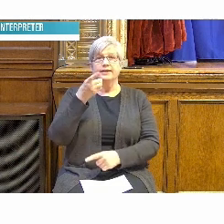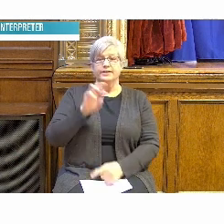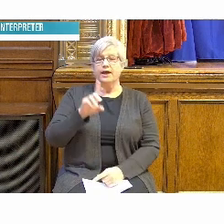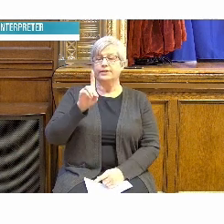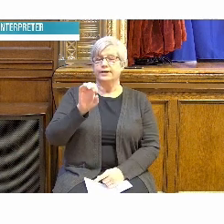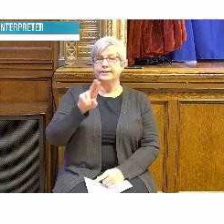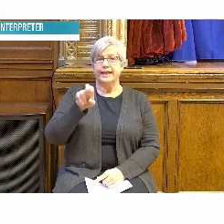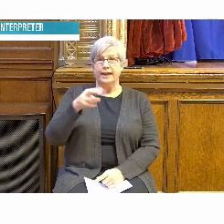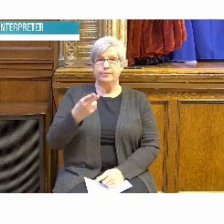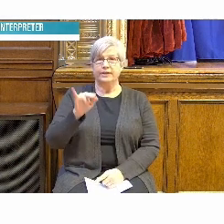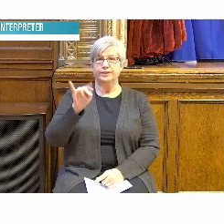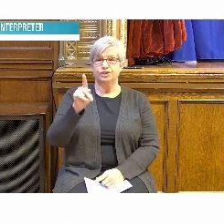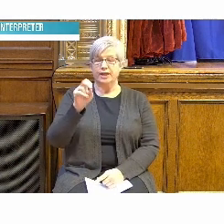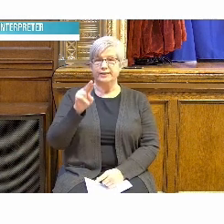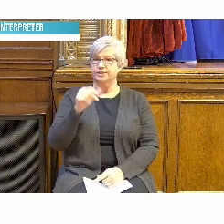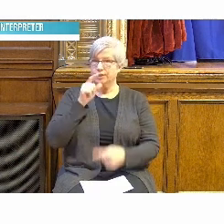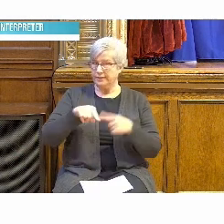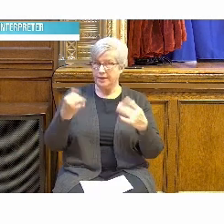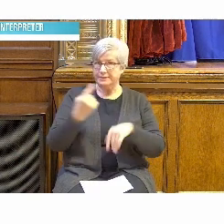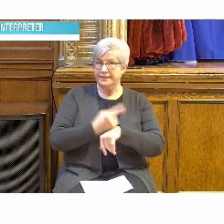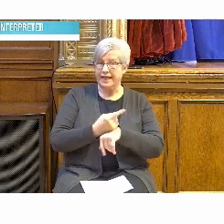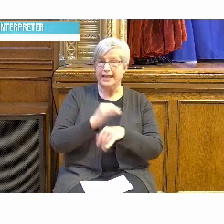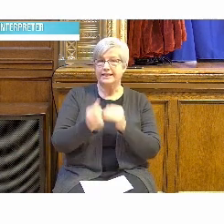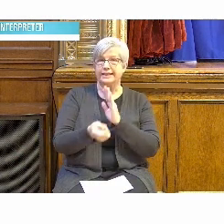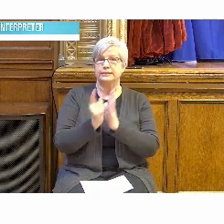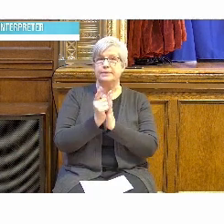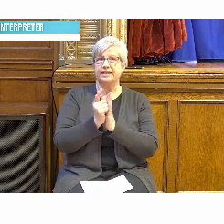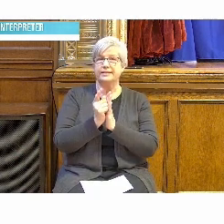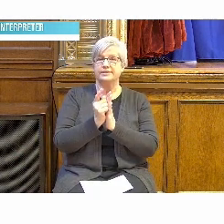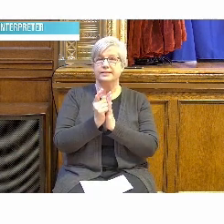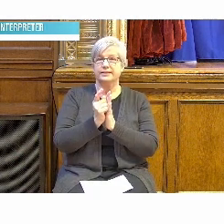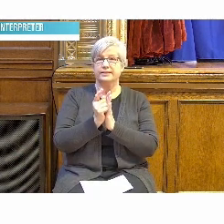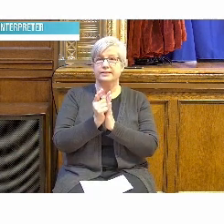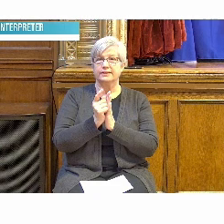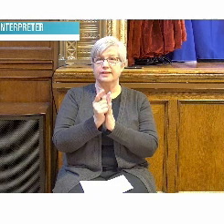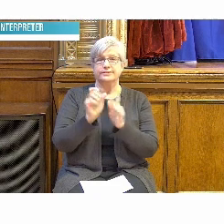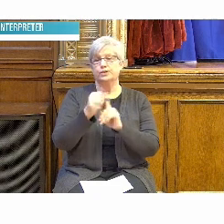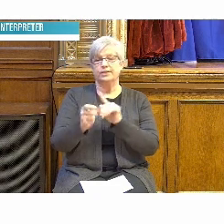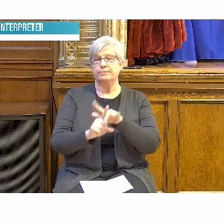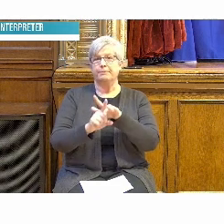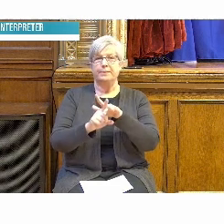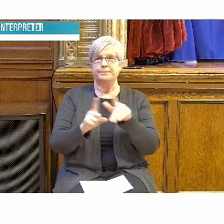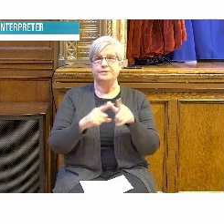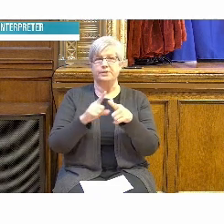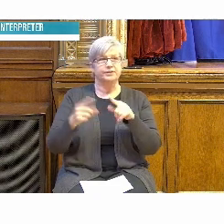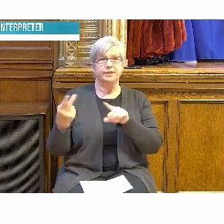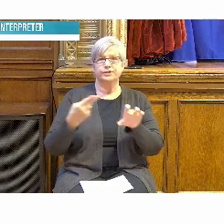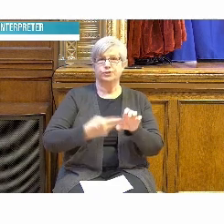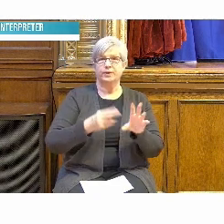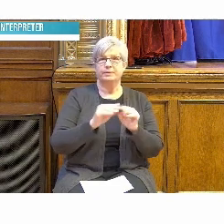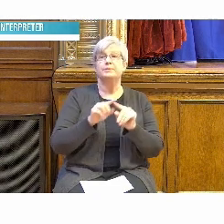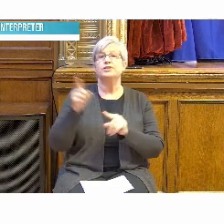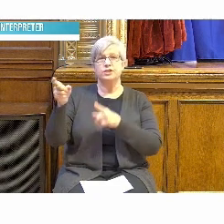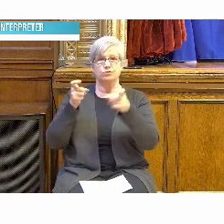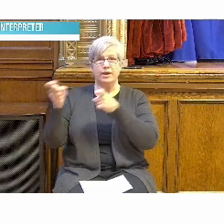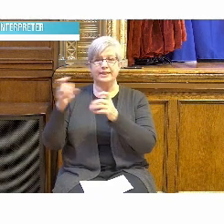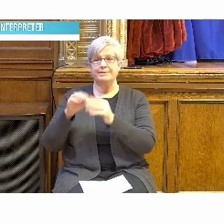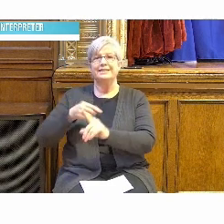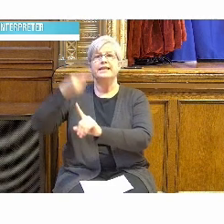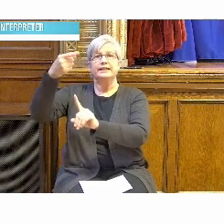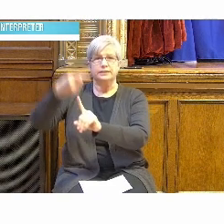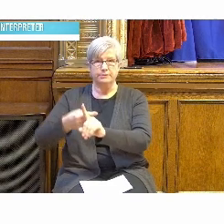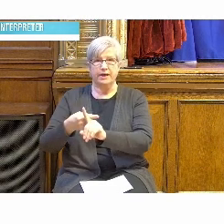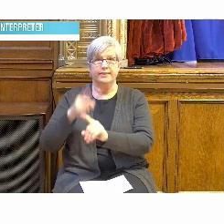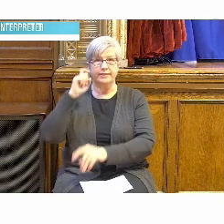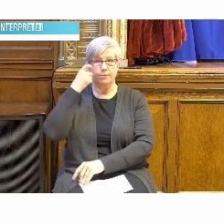for not being able to join us. She had a last-minute situation that did reared his head. And so we're going to